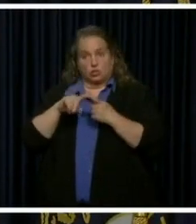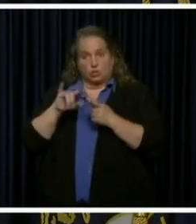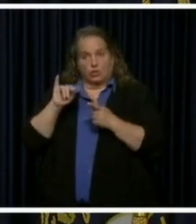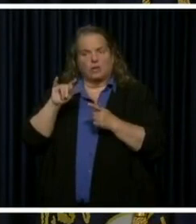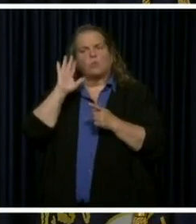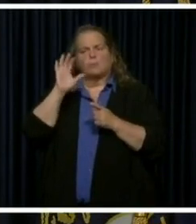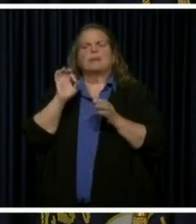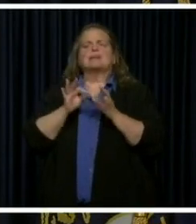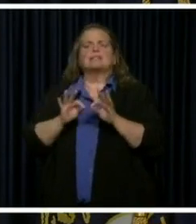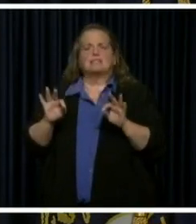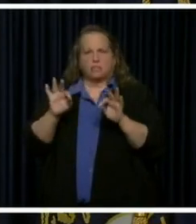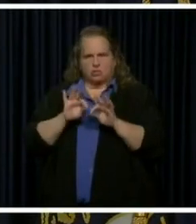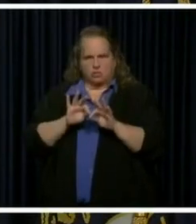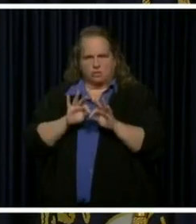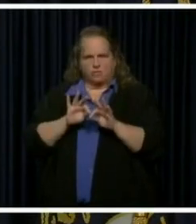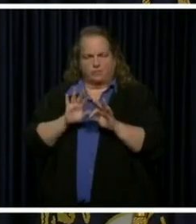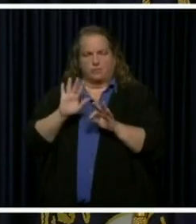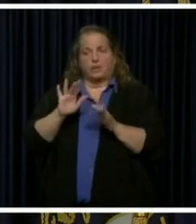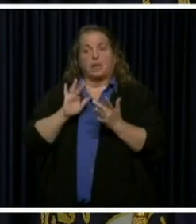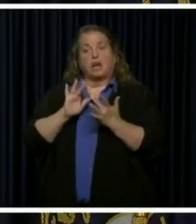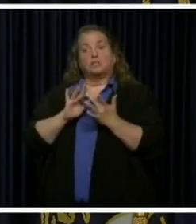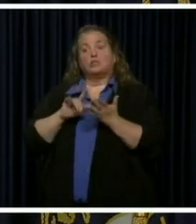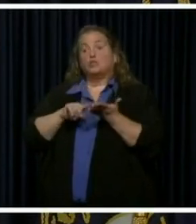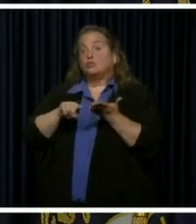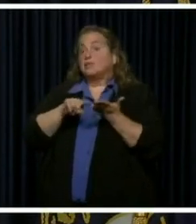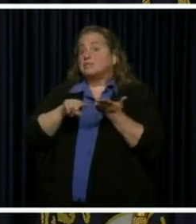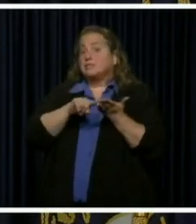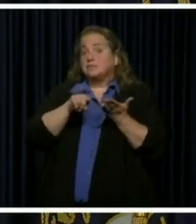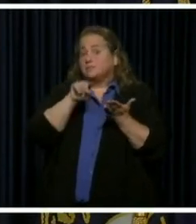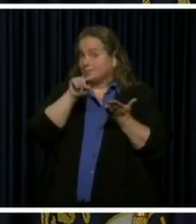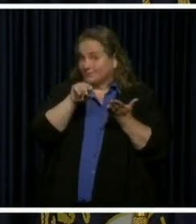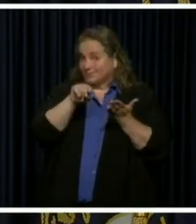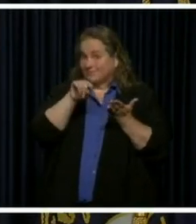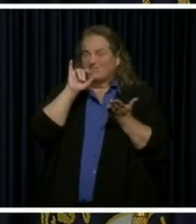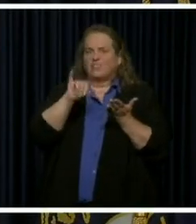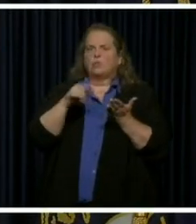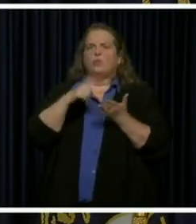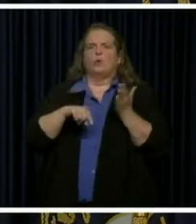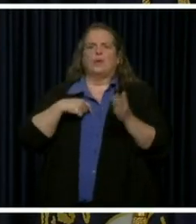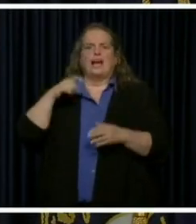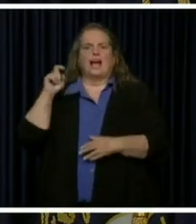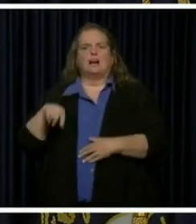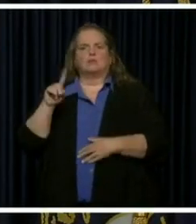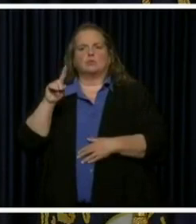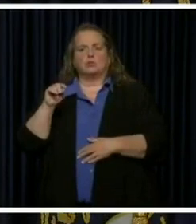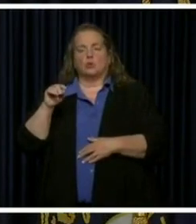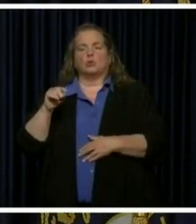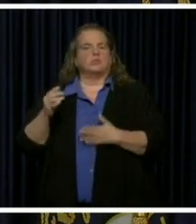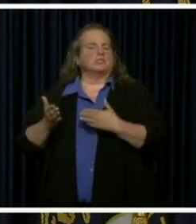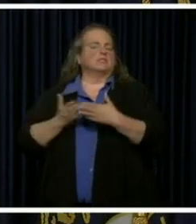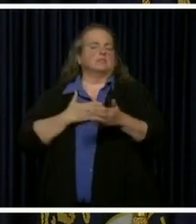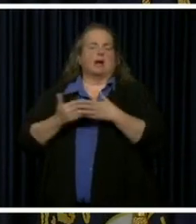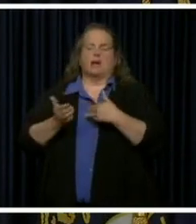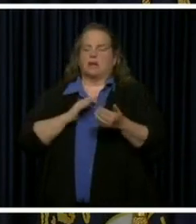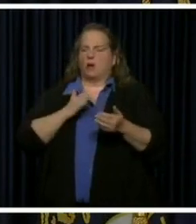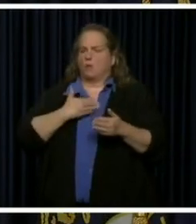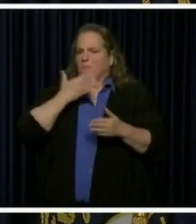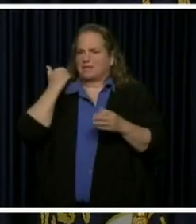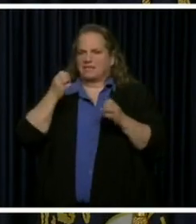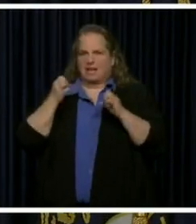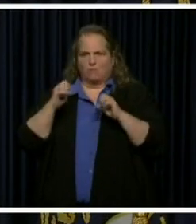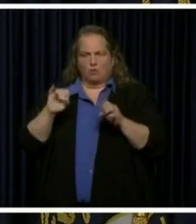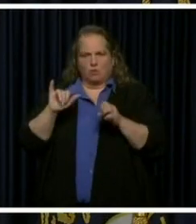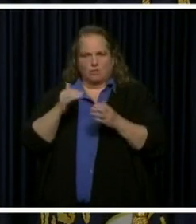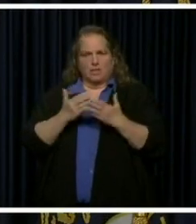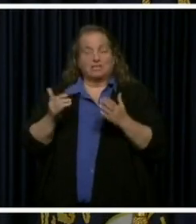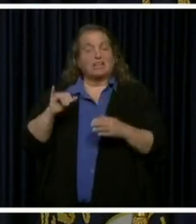be absolutely essential. The contact tracing, though, is what we have to do when, despite all of our best efforts at those things,